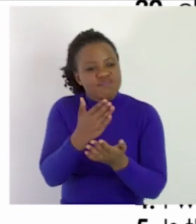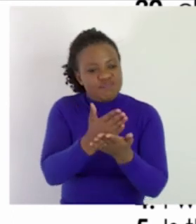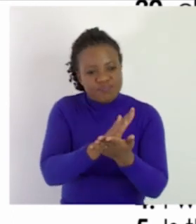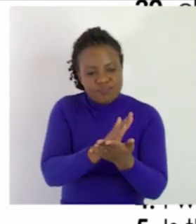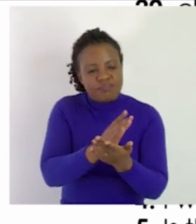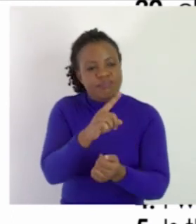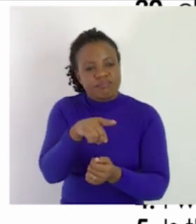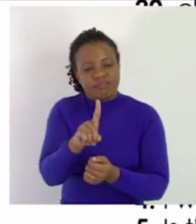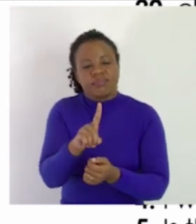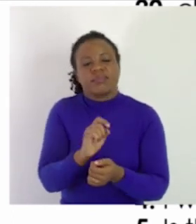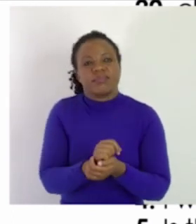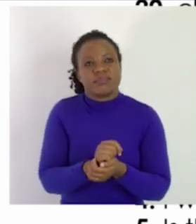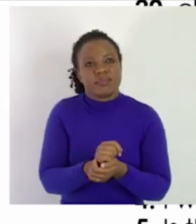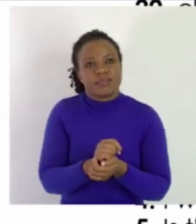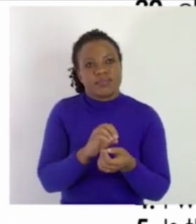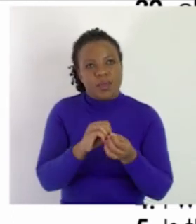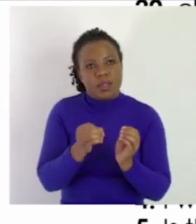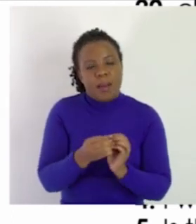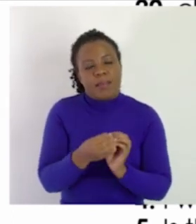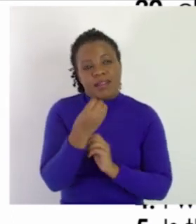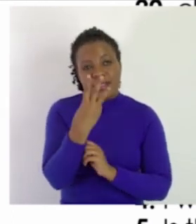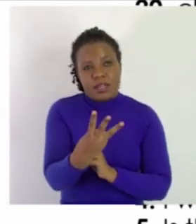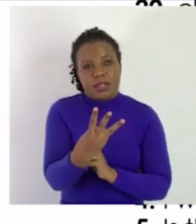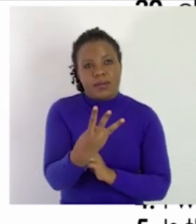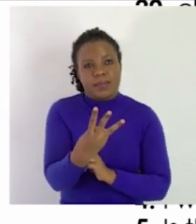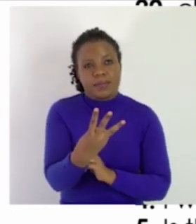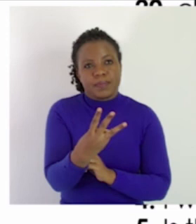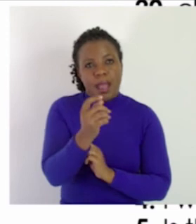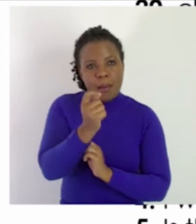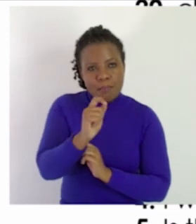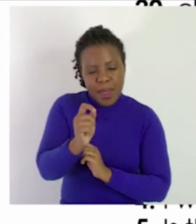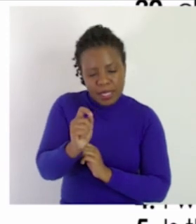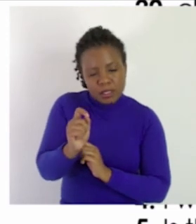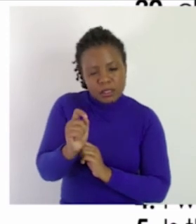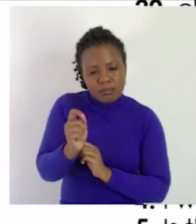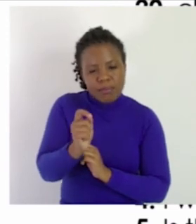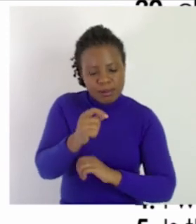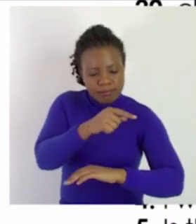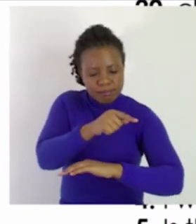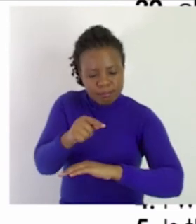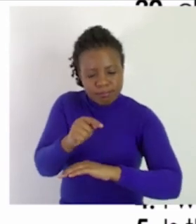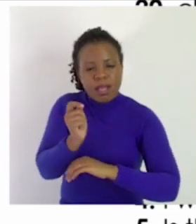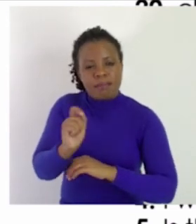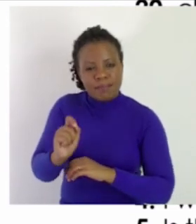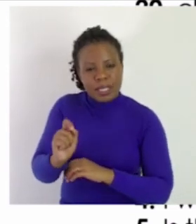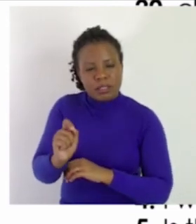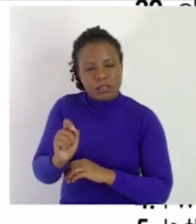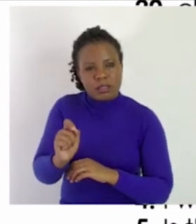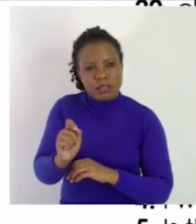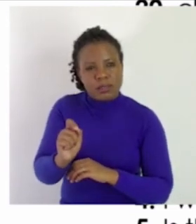milk. Number 3, there are dash pens on